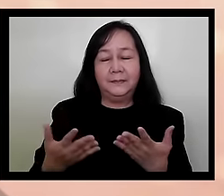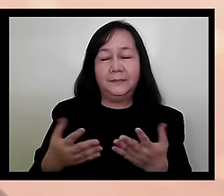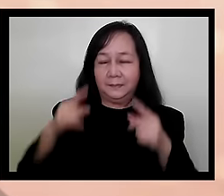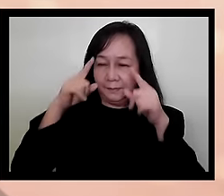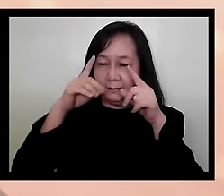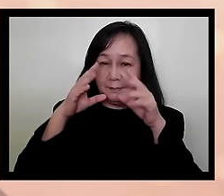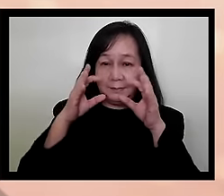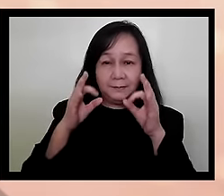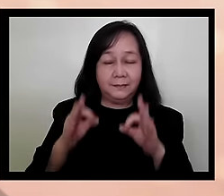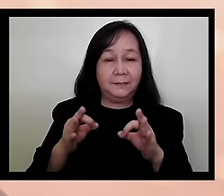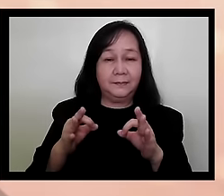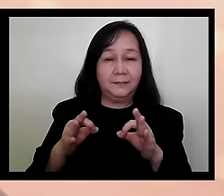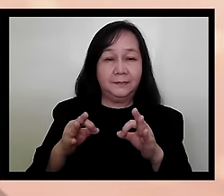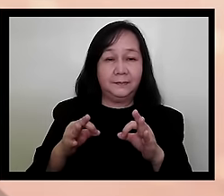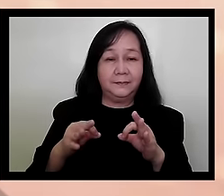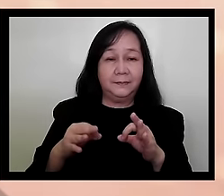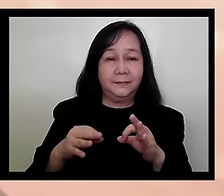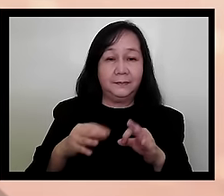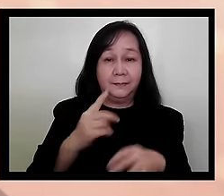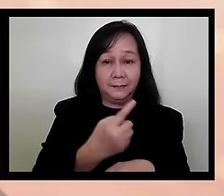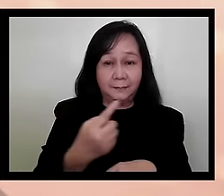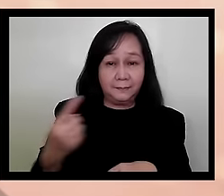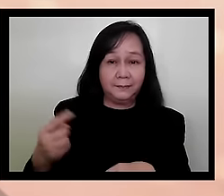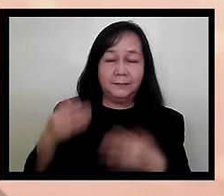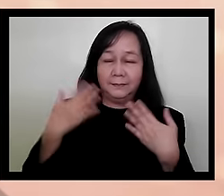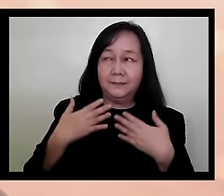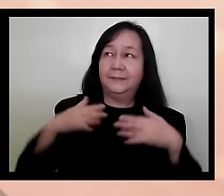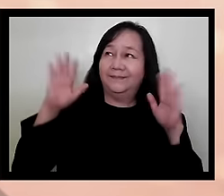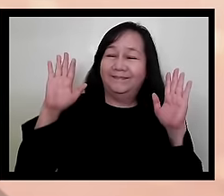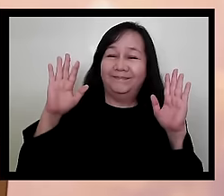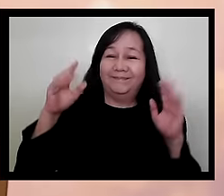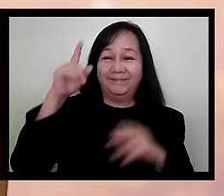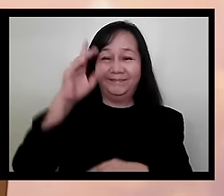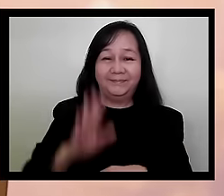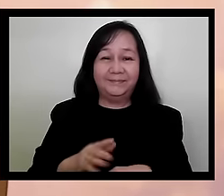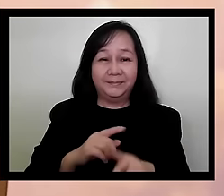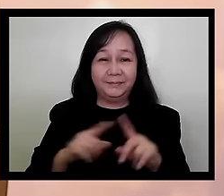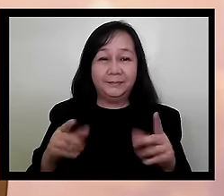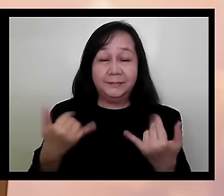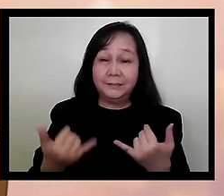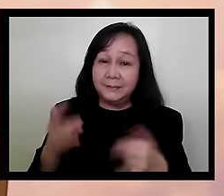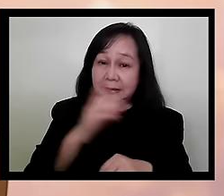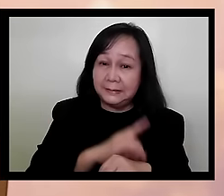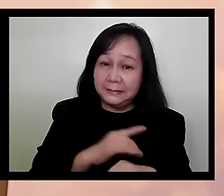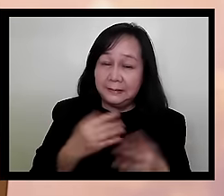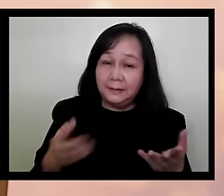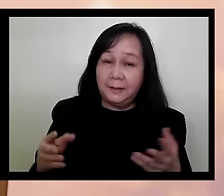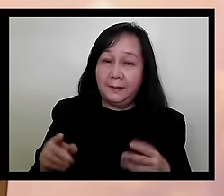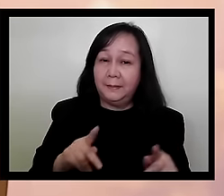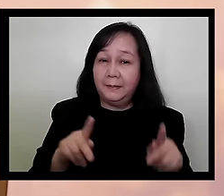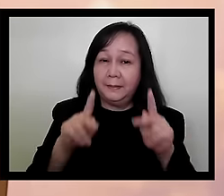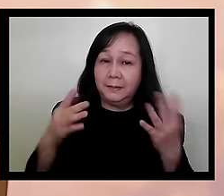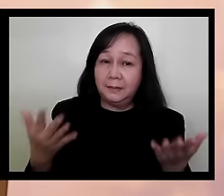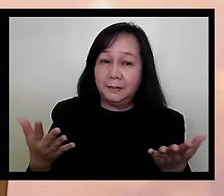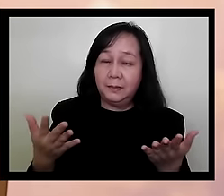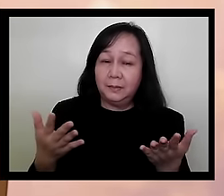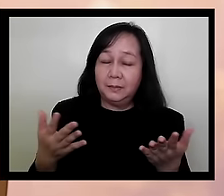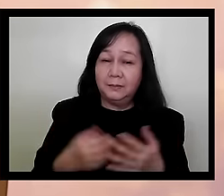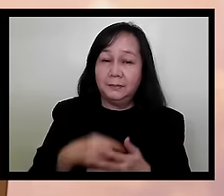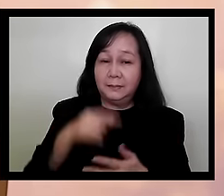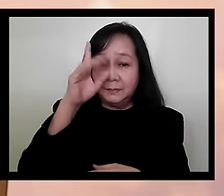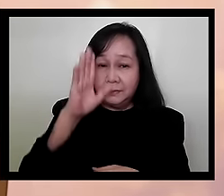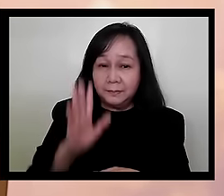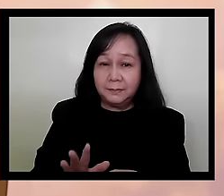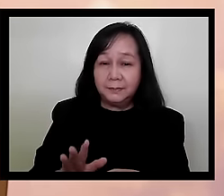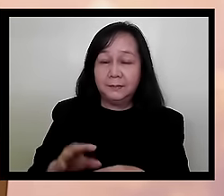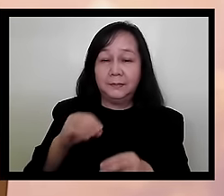even decisions no on our part to give up on God and to take the path of Ruin but God